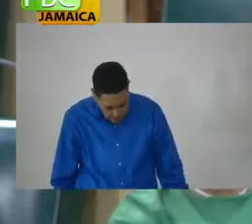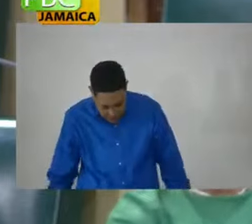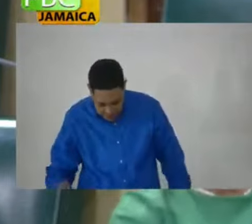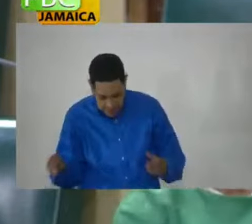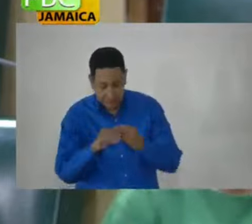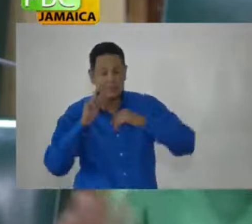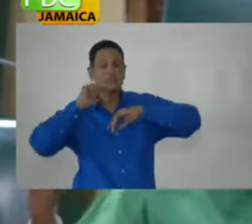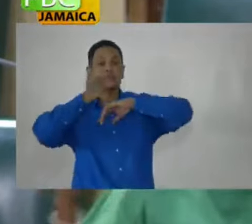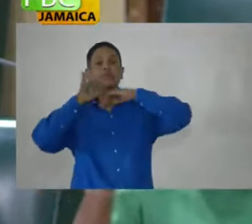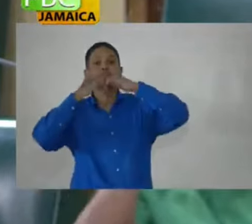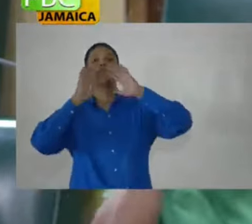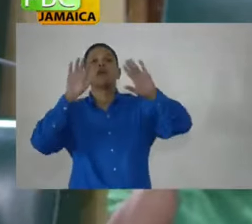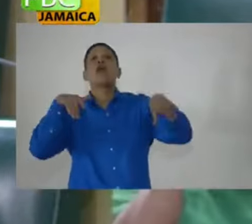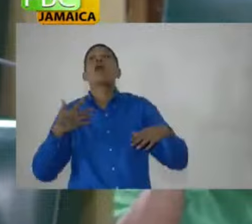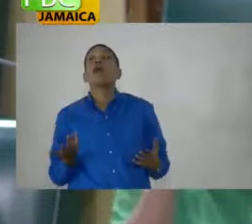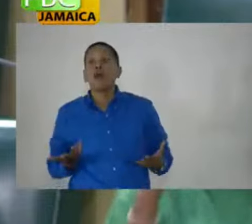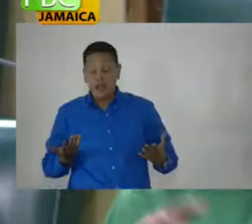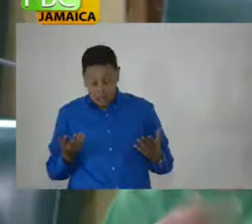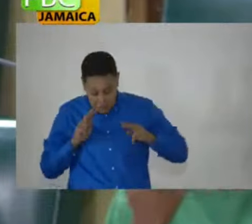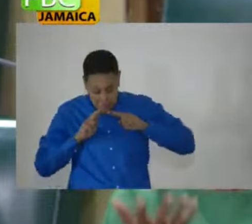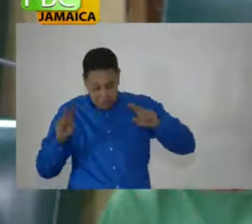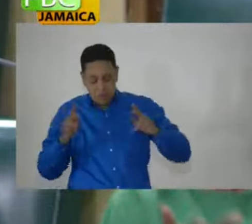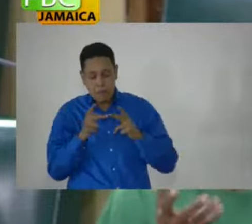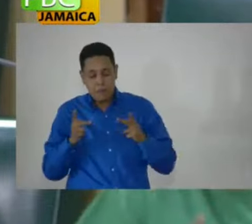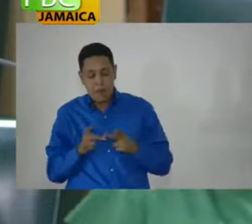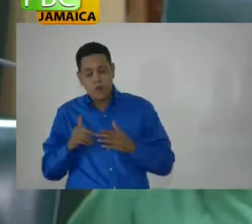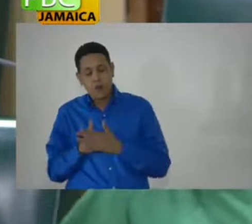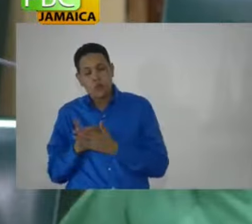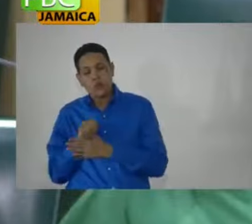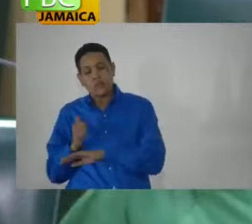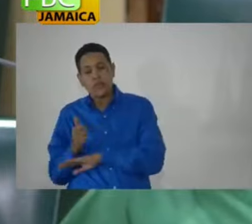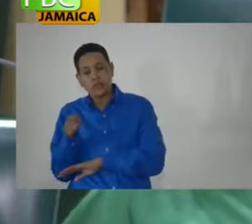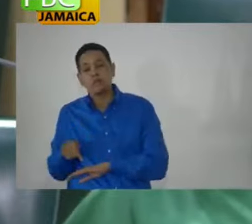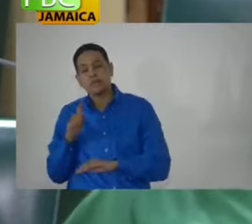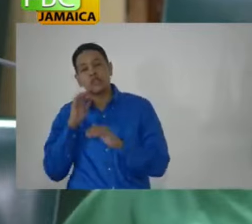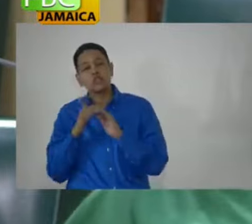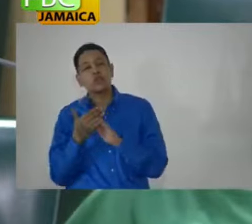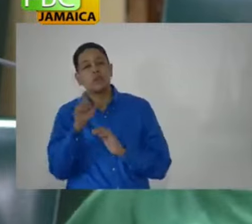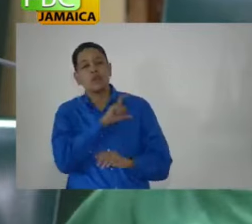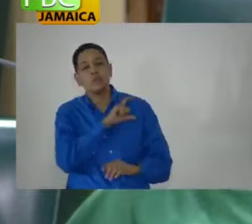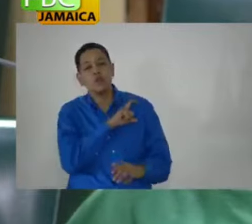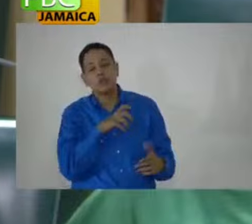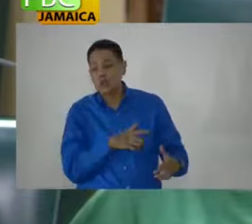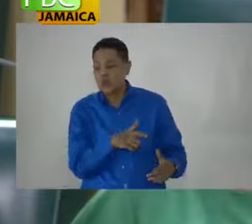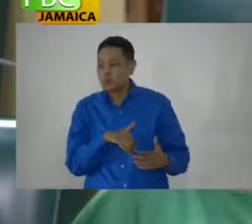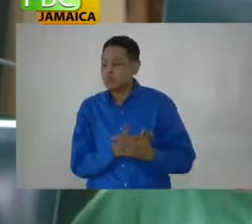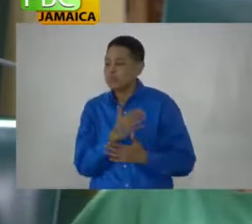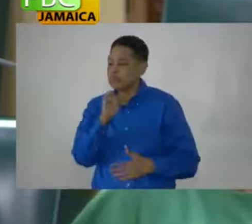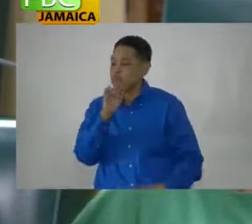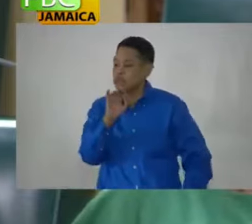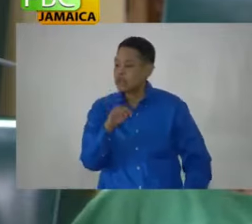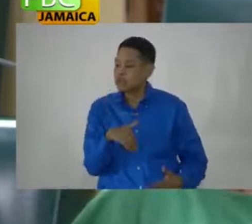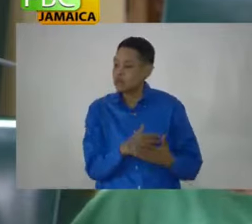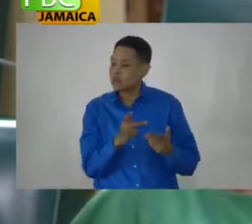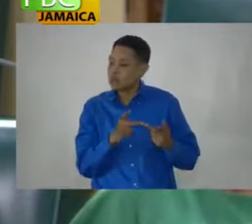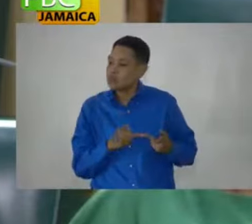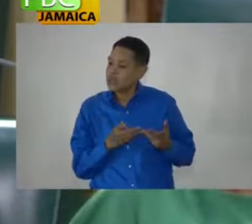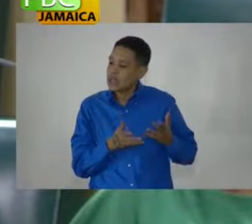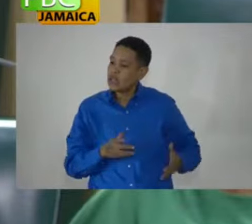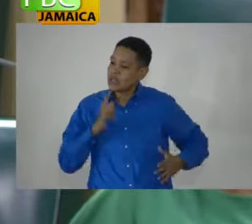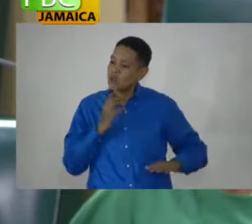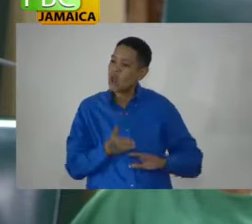the establishment of 102 posts within the Jamaica Constabulary Force, the JCF,